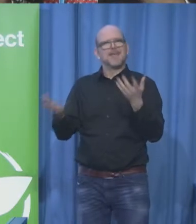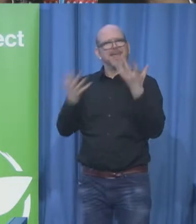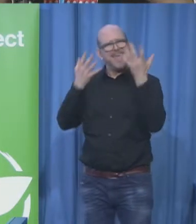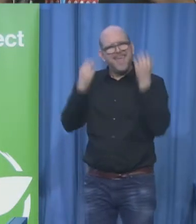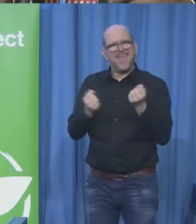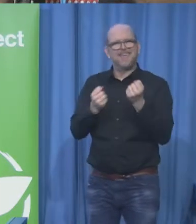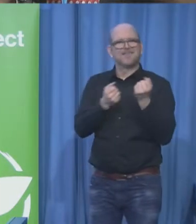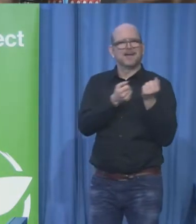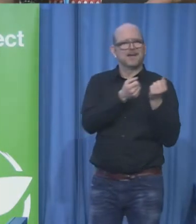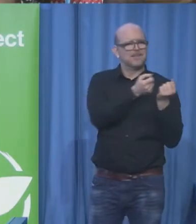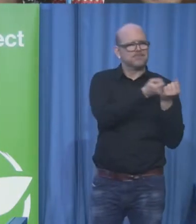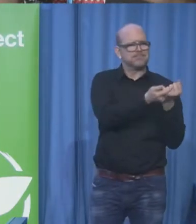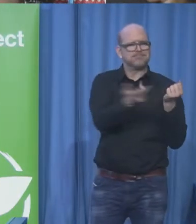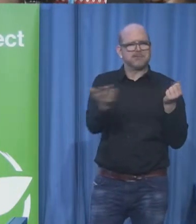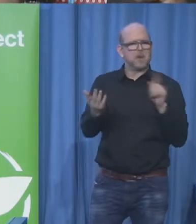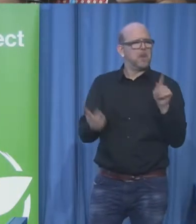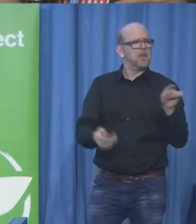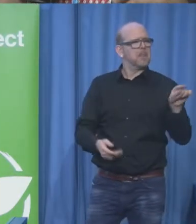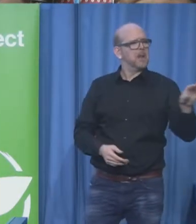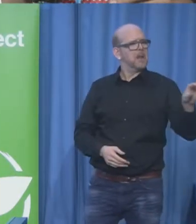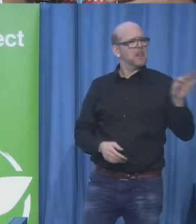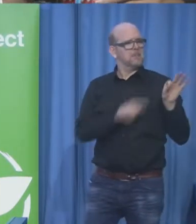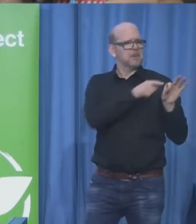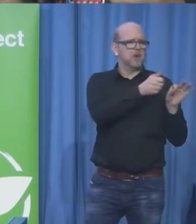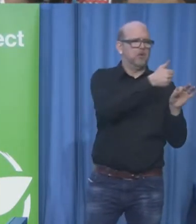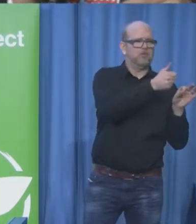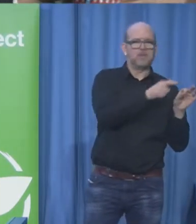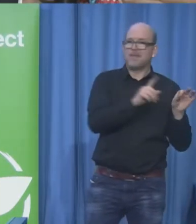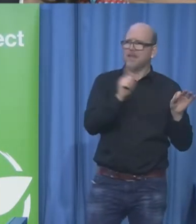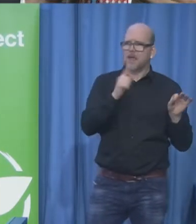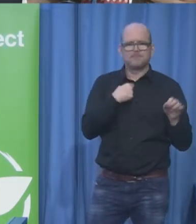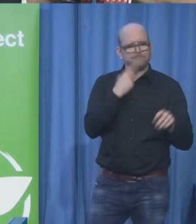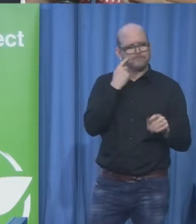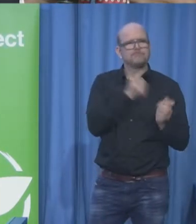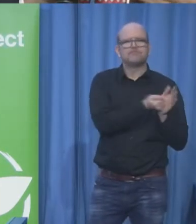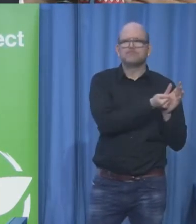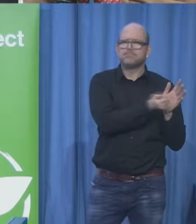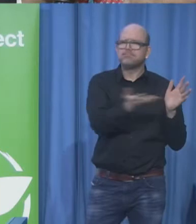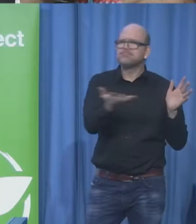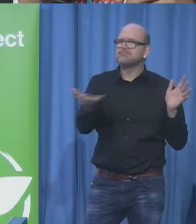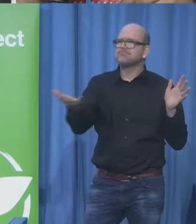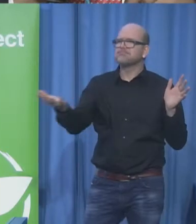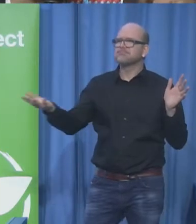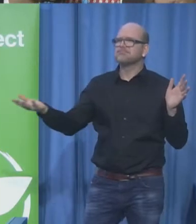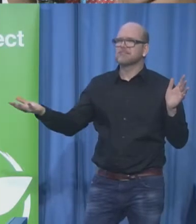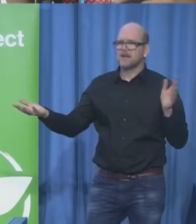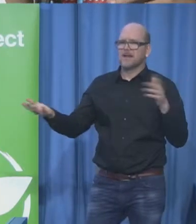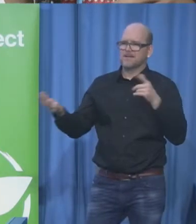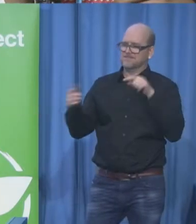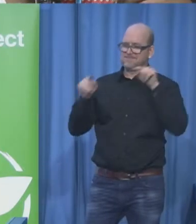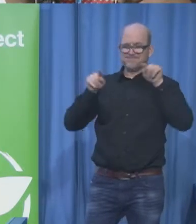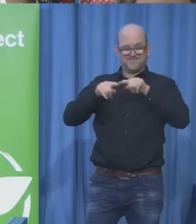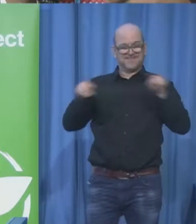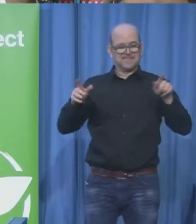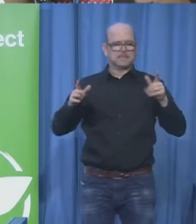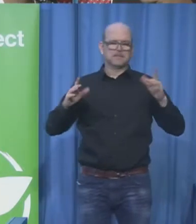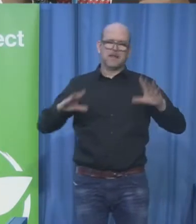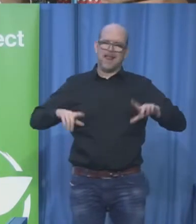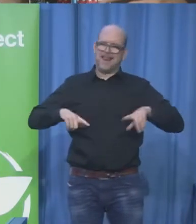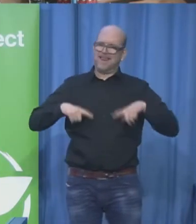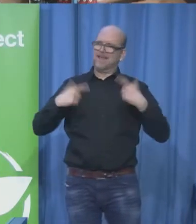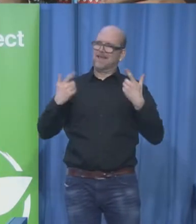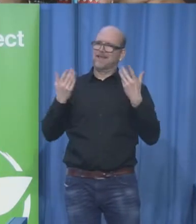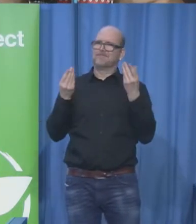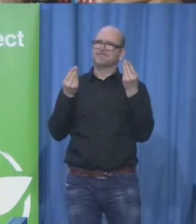thing that you can really take from this is that this is a life-affirming conference, in that people are truly